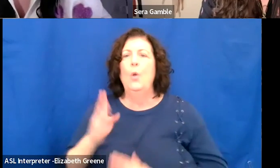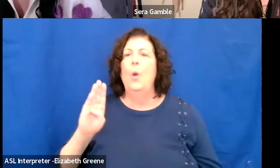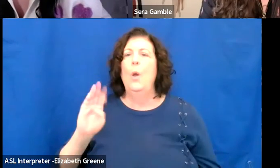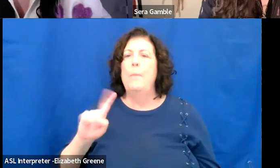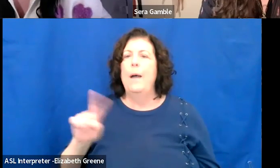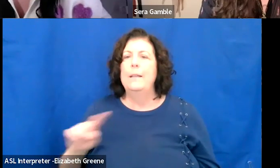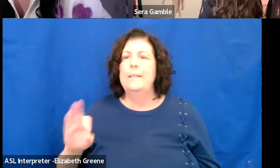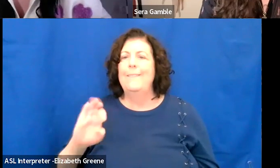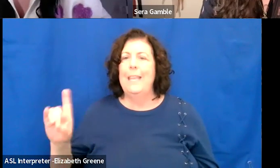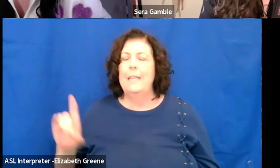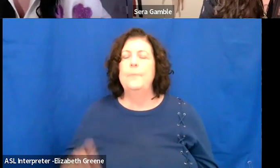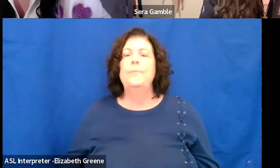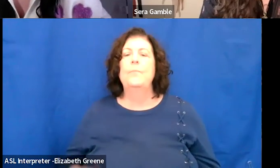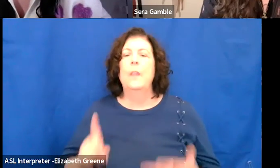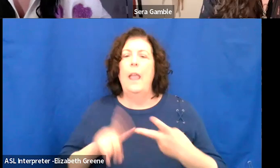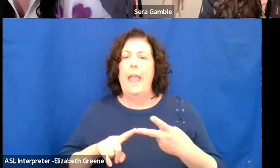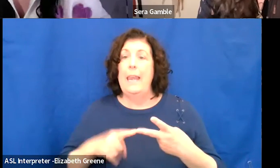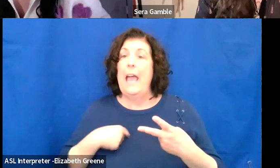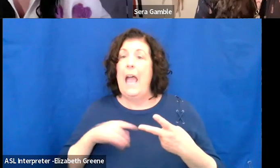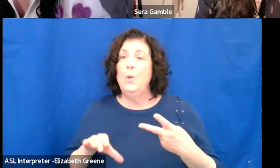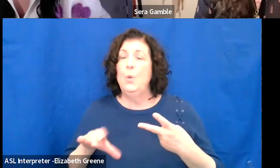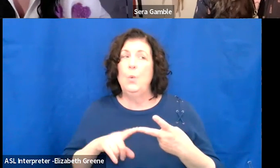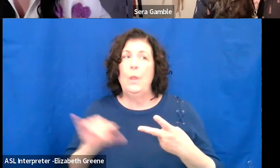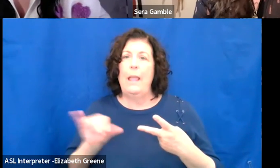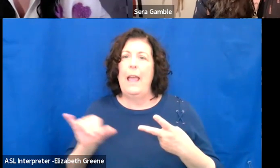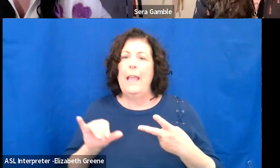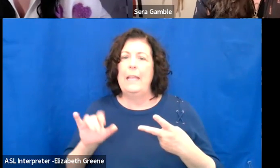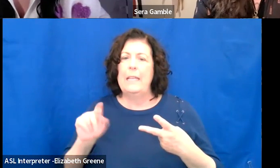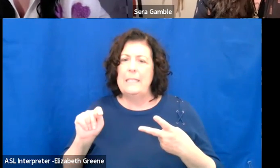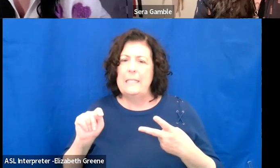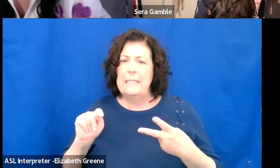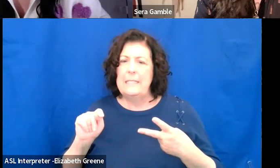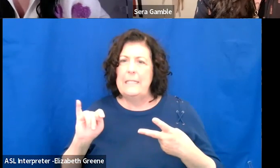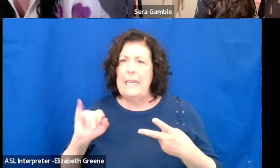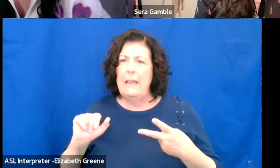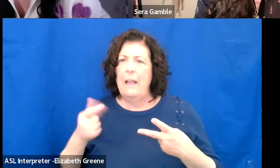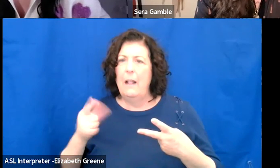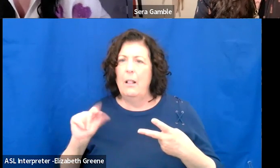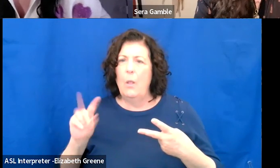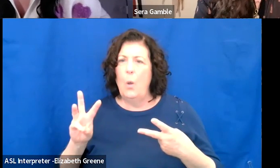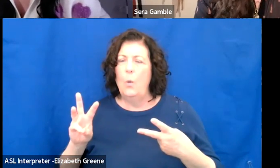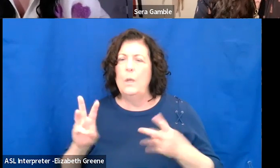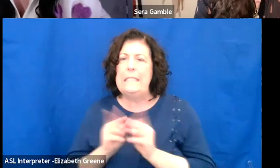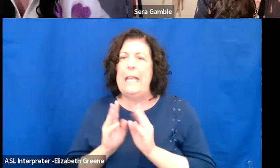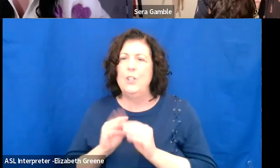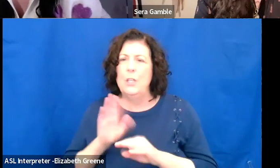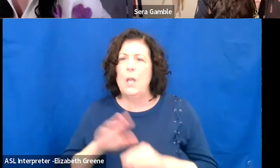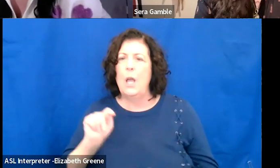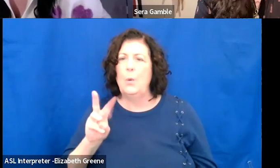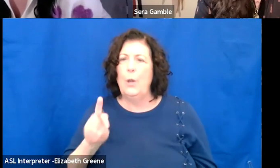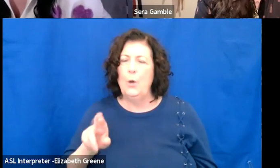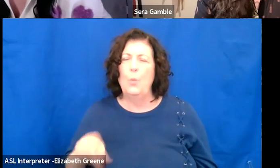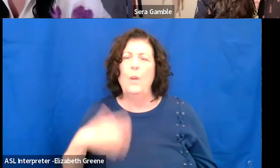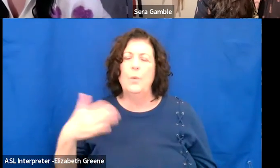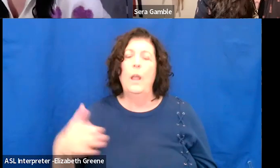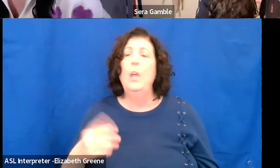Like. And I do, I do like Tia Glow in sessions on Twitter every once in a while. And even you can always